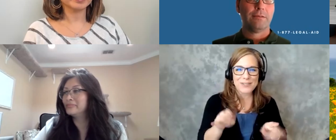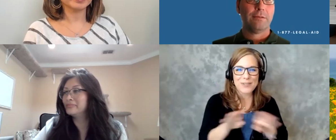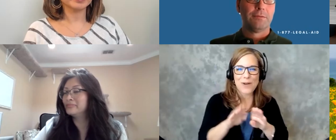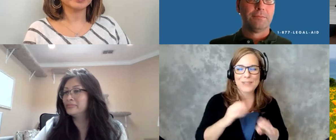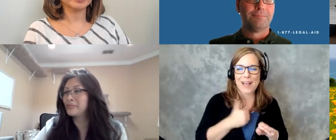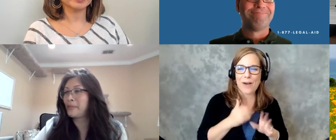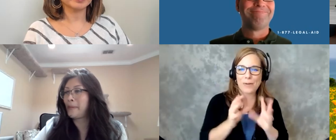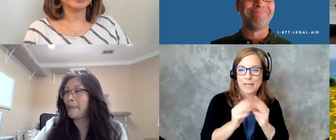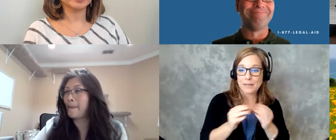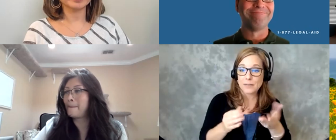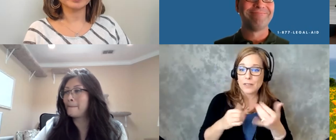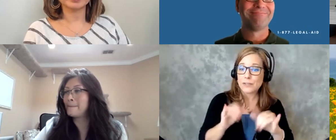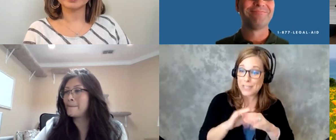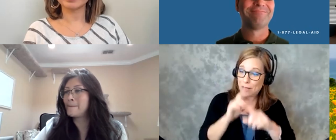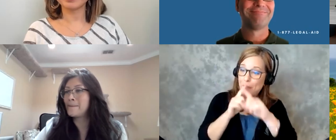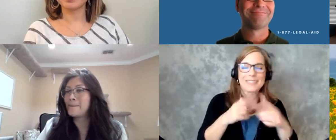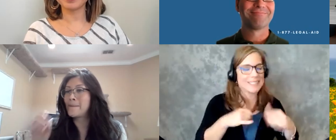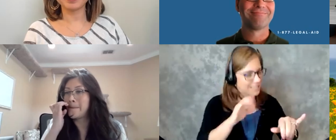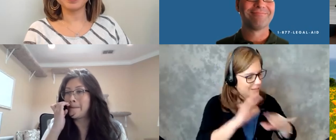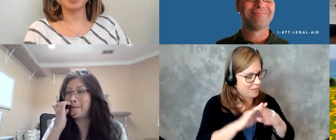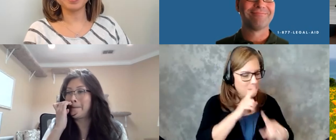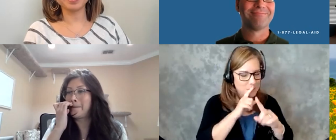Still on mute, Maria. Still on mute. Oh, there you go.